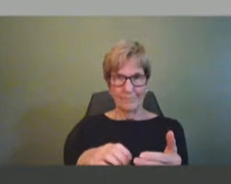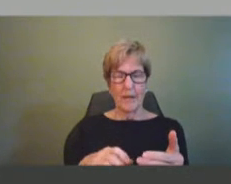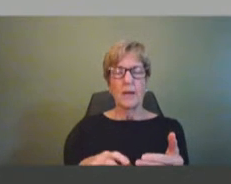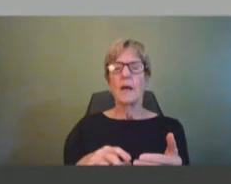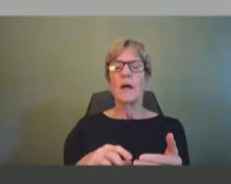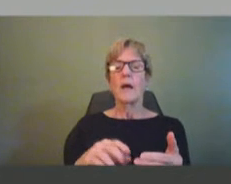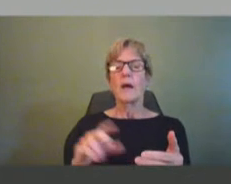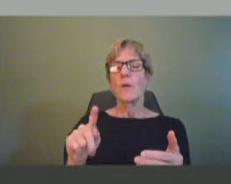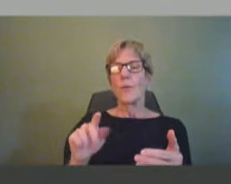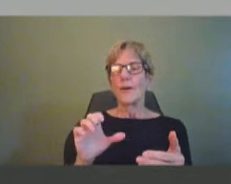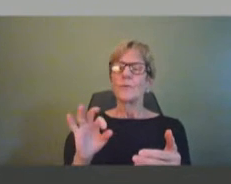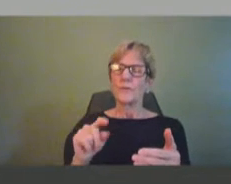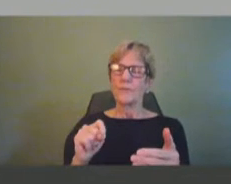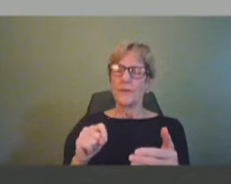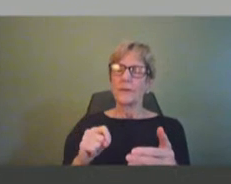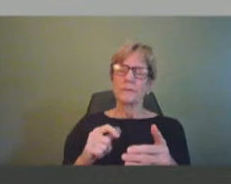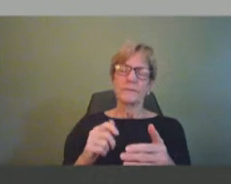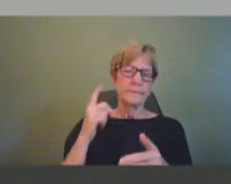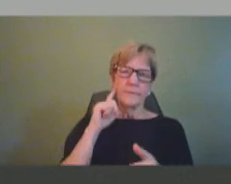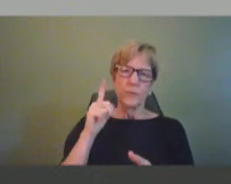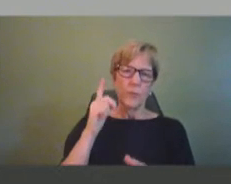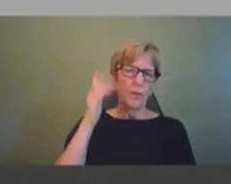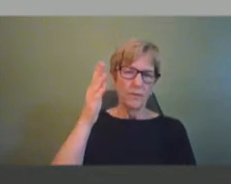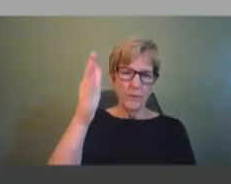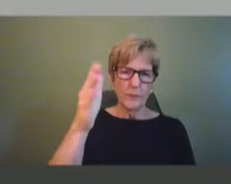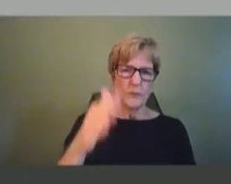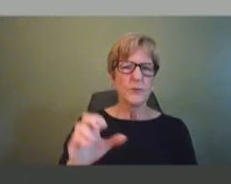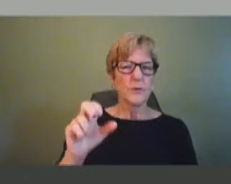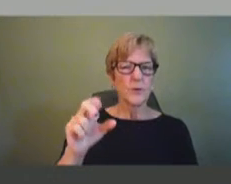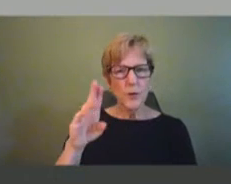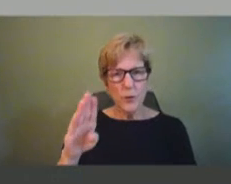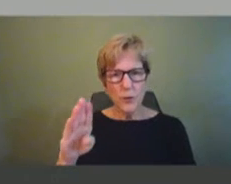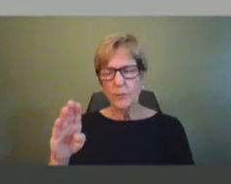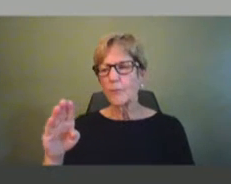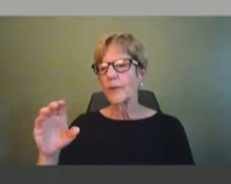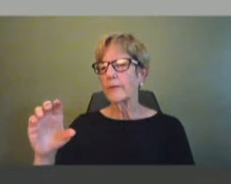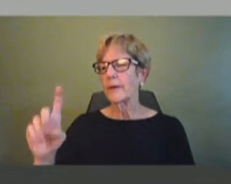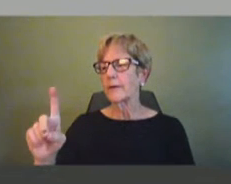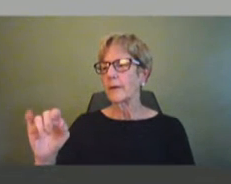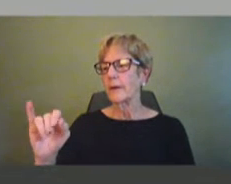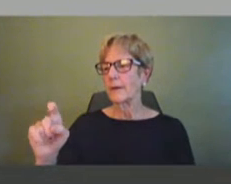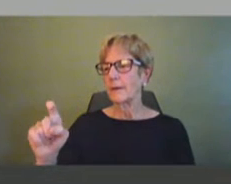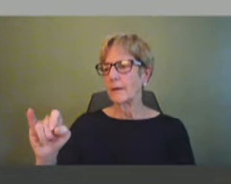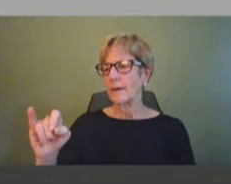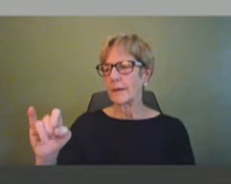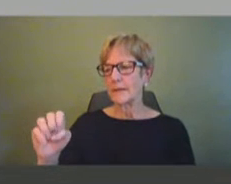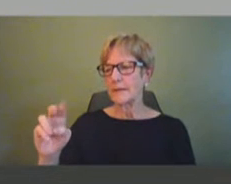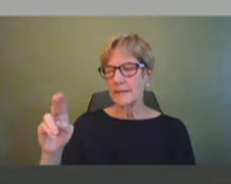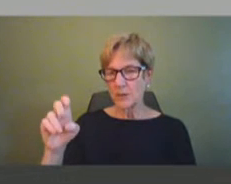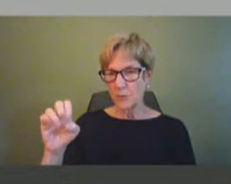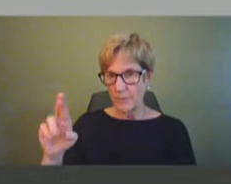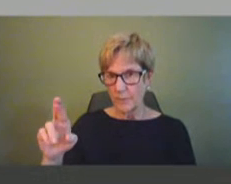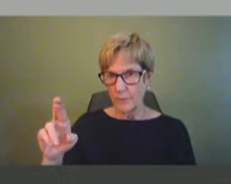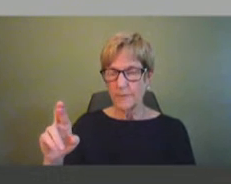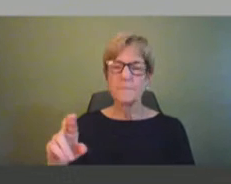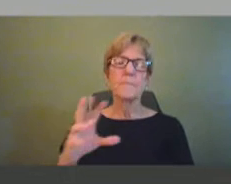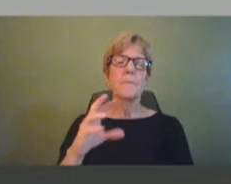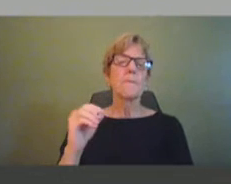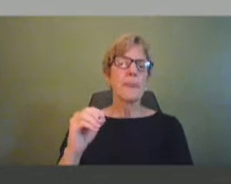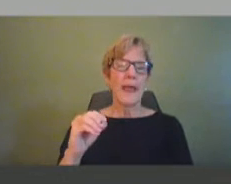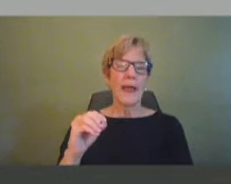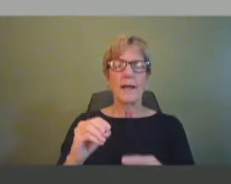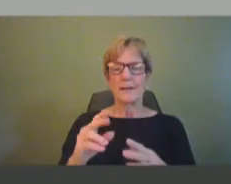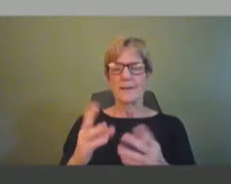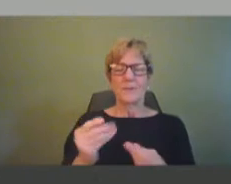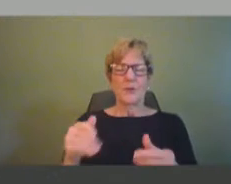fet and that's from the future back of curb of Dixie River Road uh also would eliminate the requirement for minimum ground floor activation